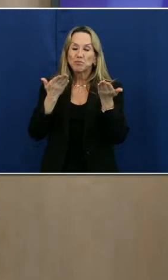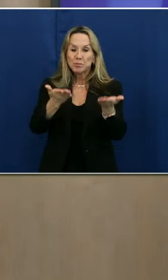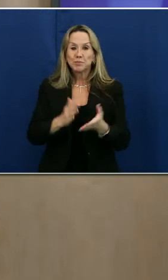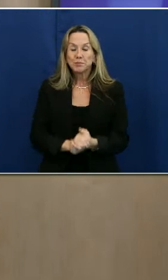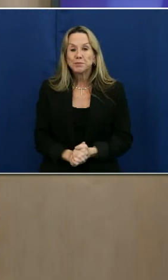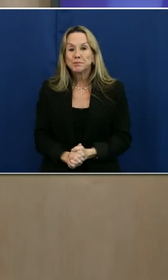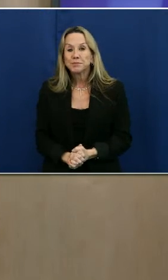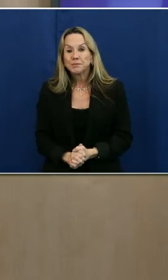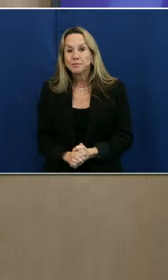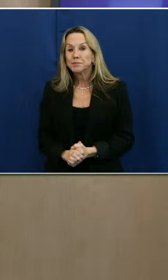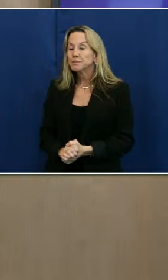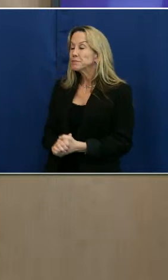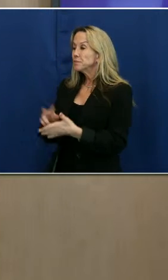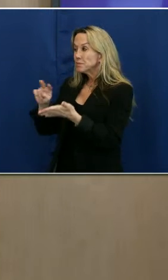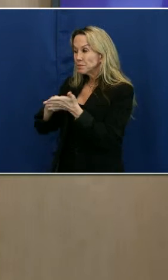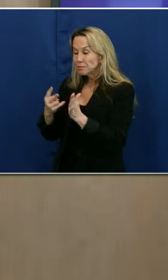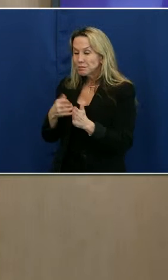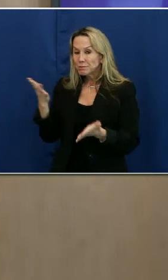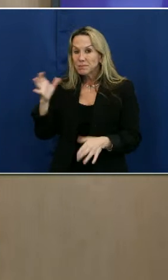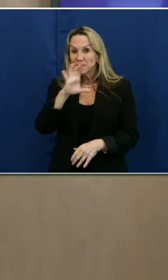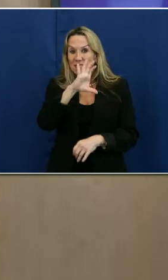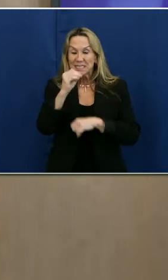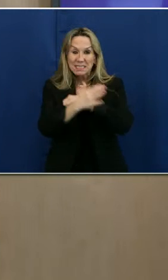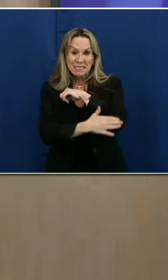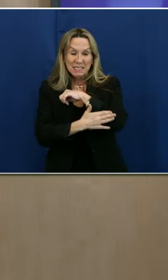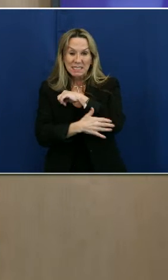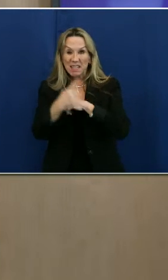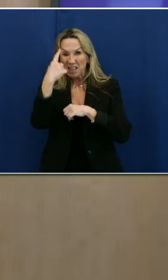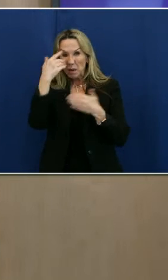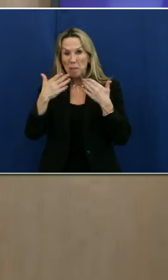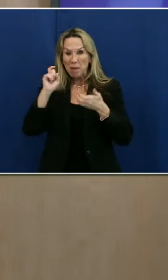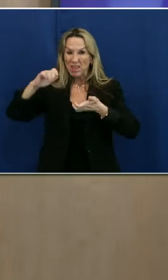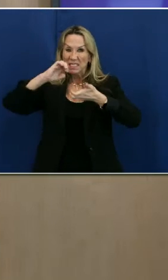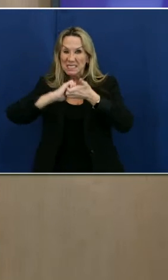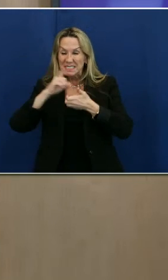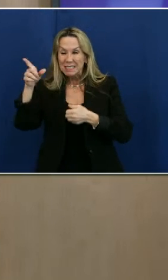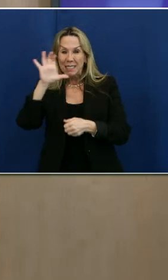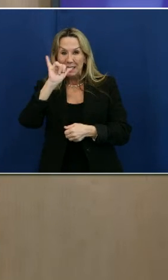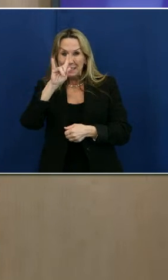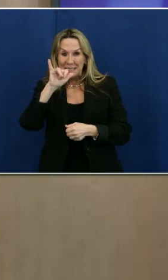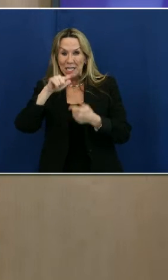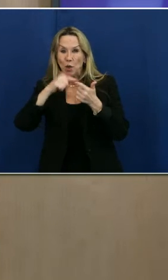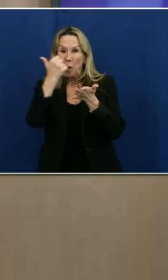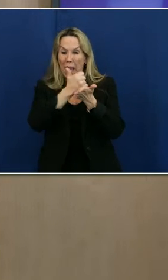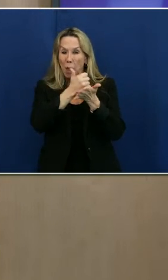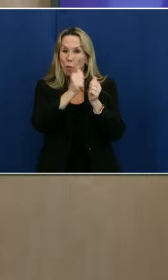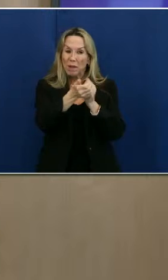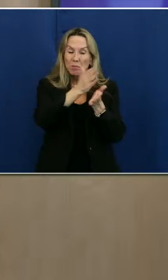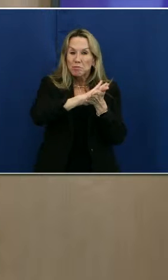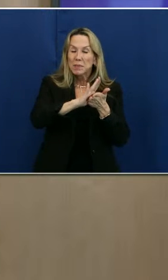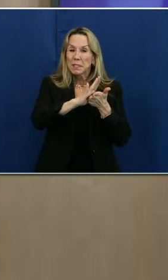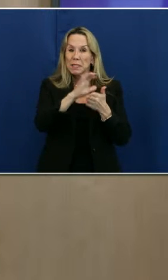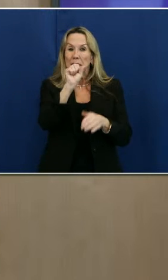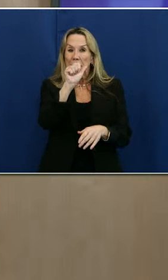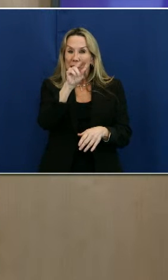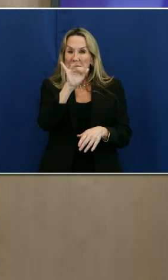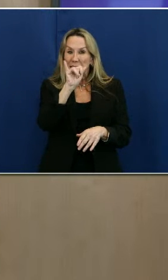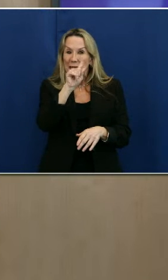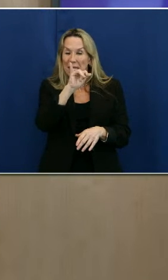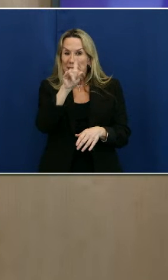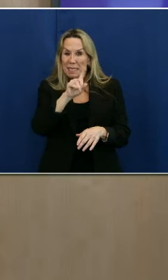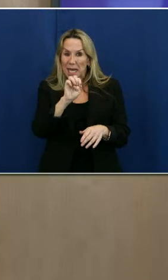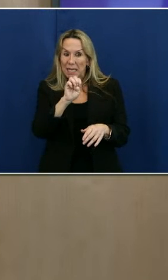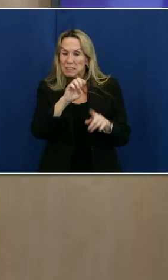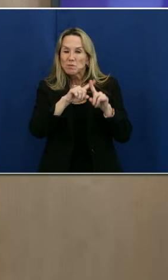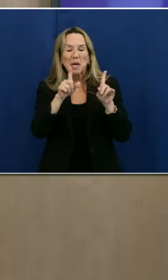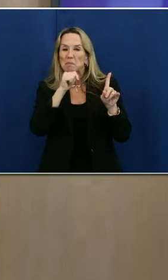fair to say that the county at this point feels like cities might have to be involved in sanitation operations, but not so much in policing these